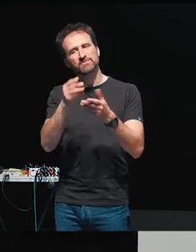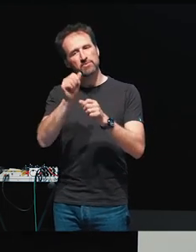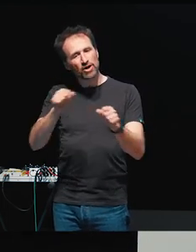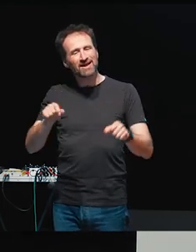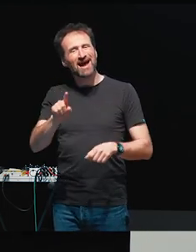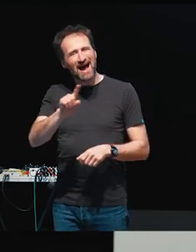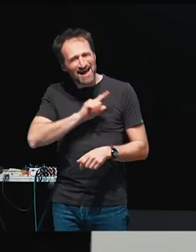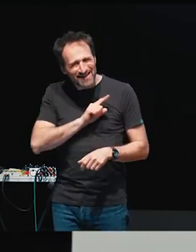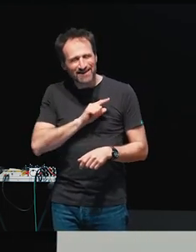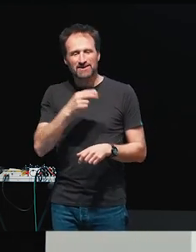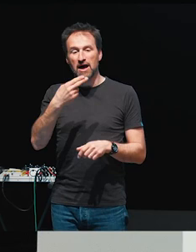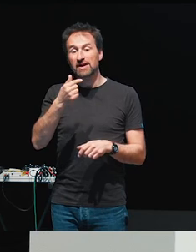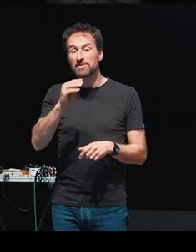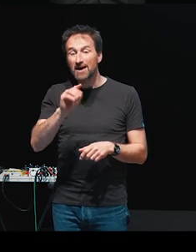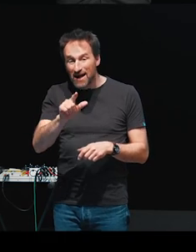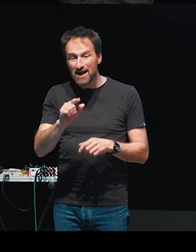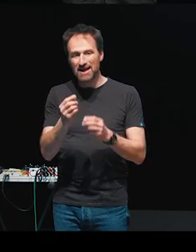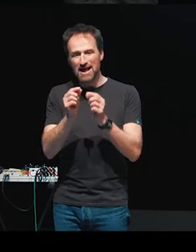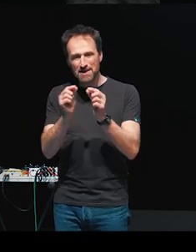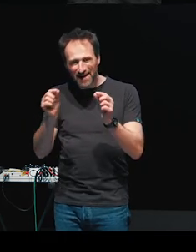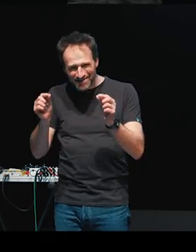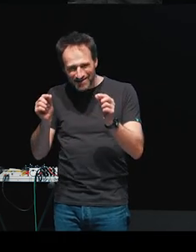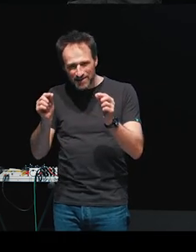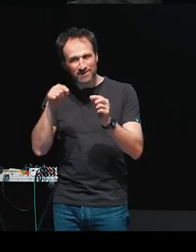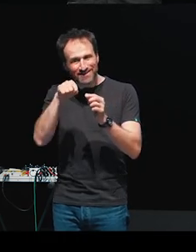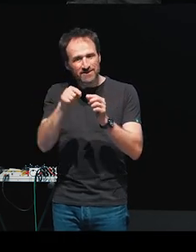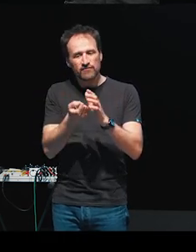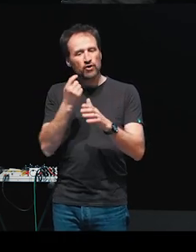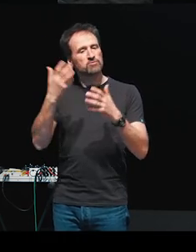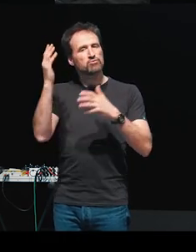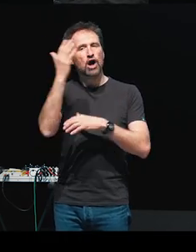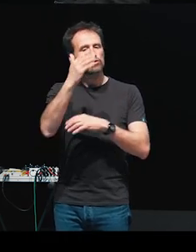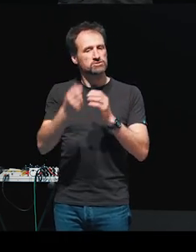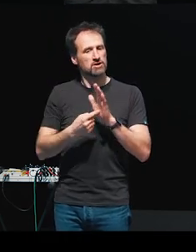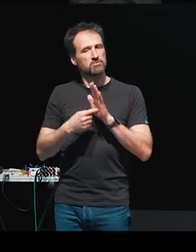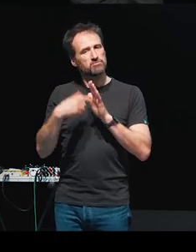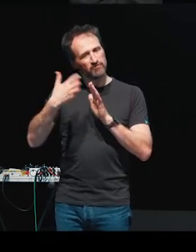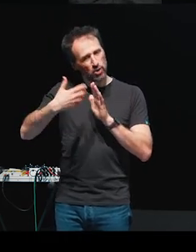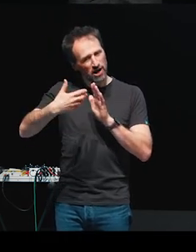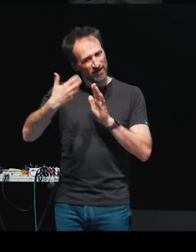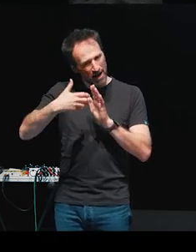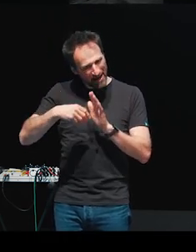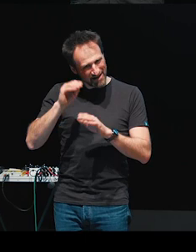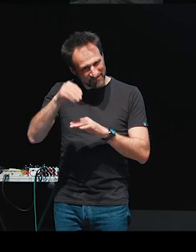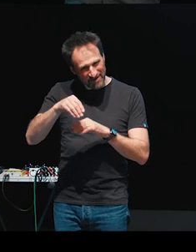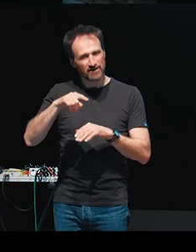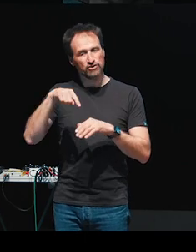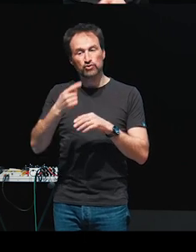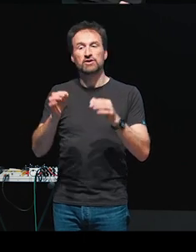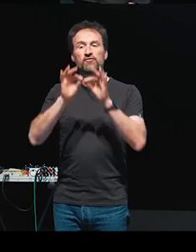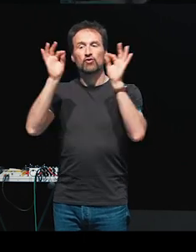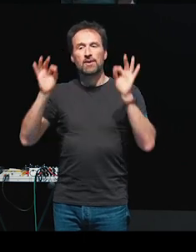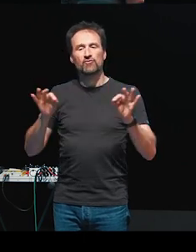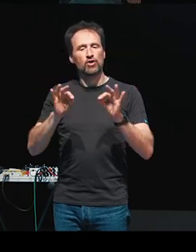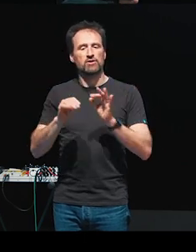Own HTML elements that are processed by the browser, and hence they are framework agnostic. And then